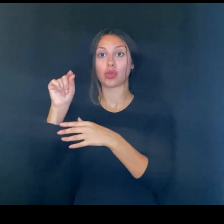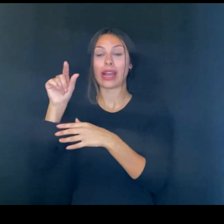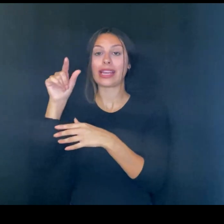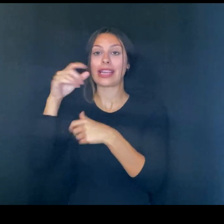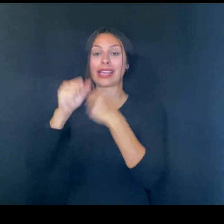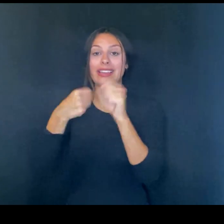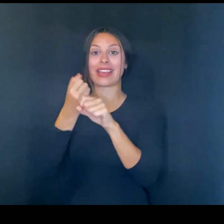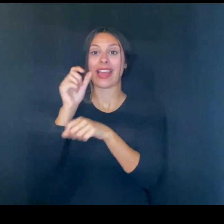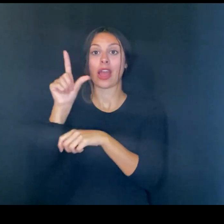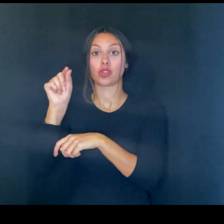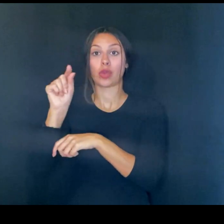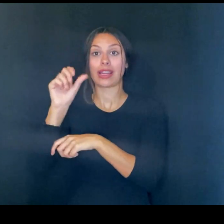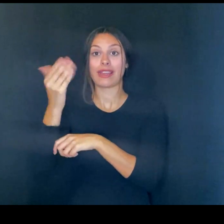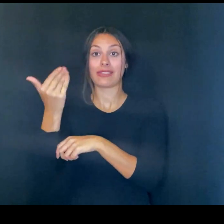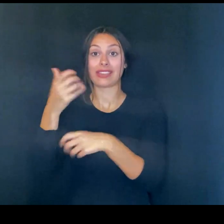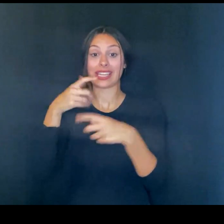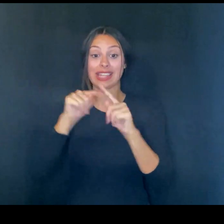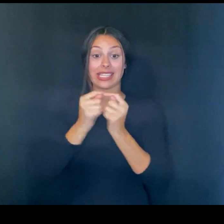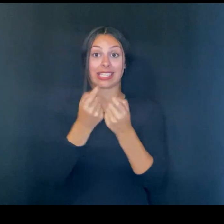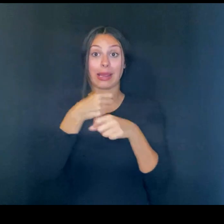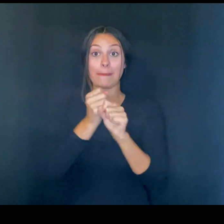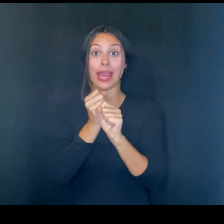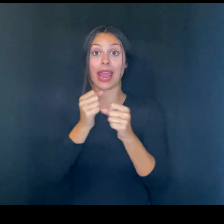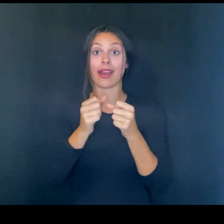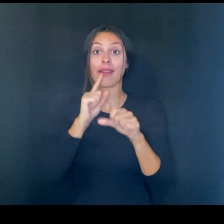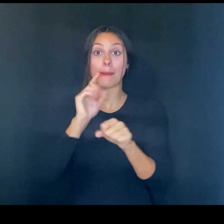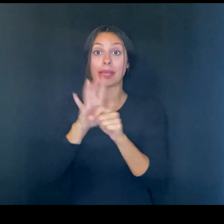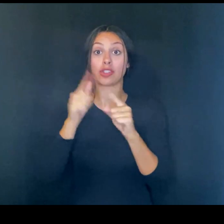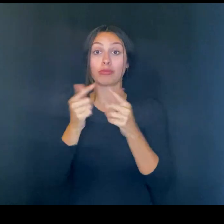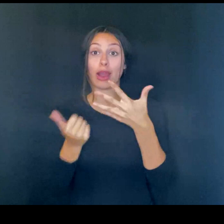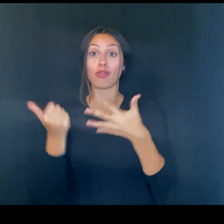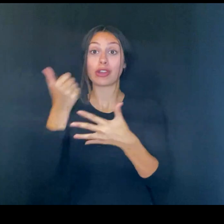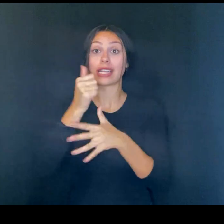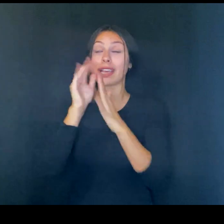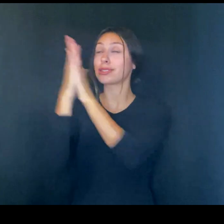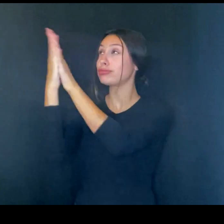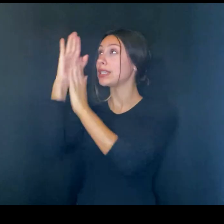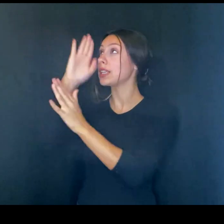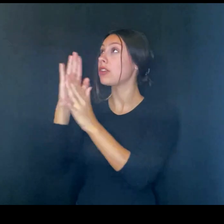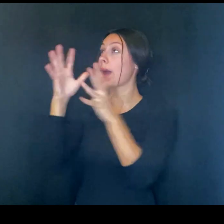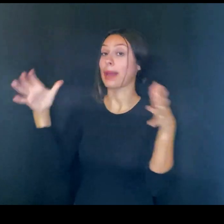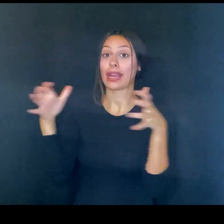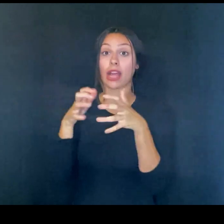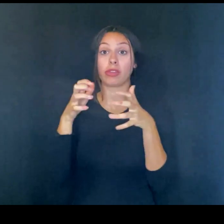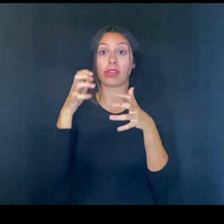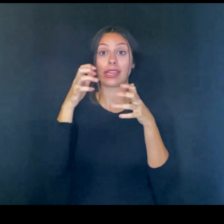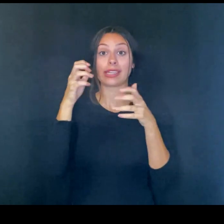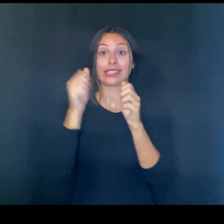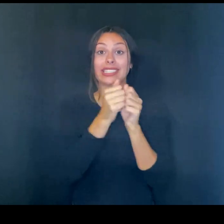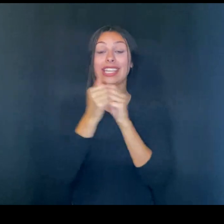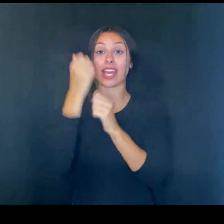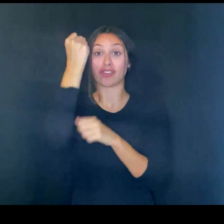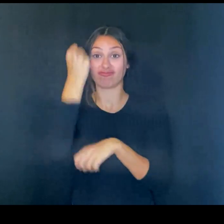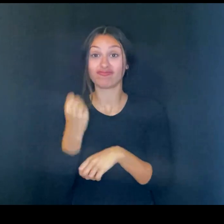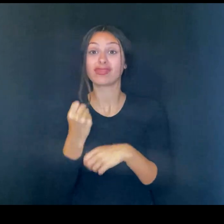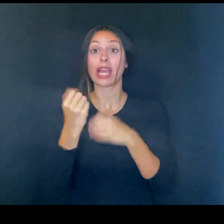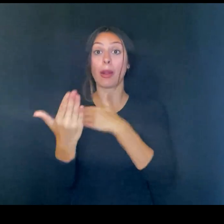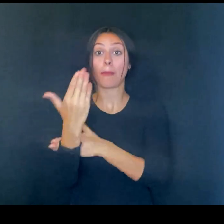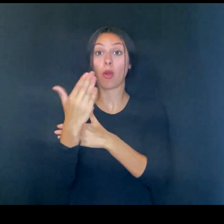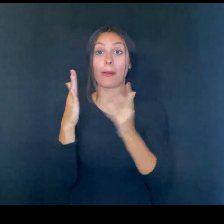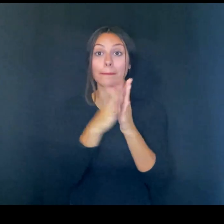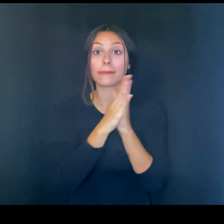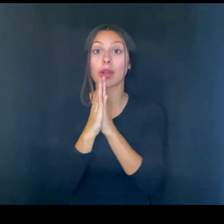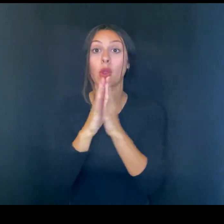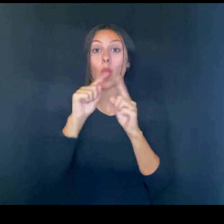a commitment to prioritize the presence of God by gathering together to pray every Saturday morning. When the campus was finally launched,